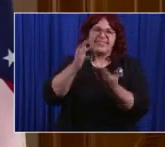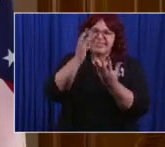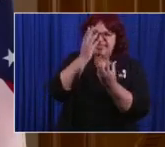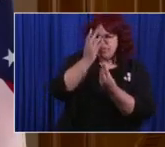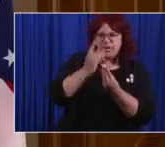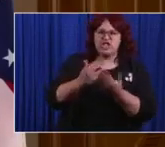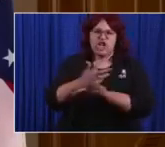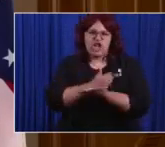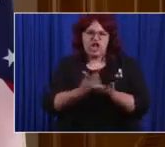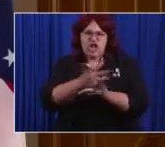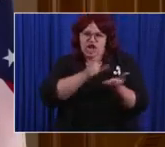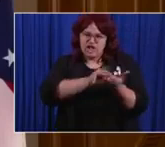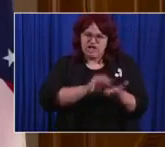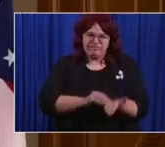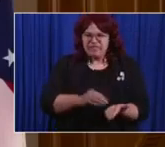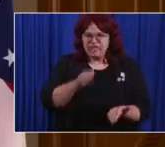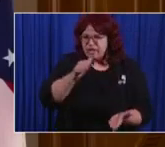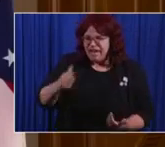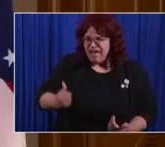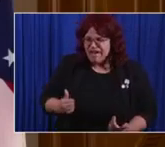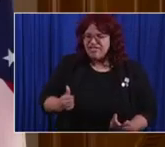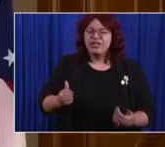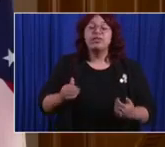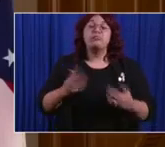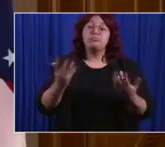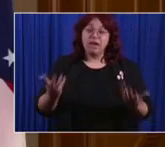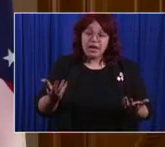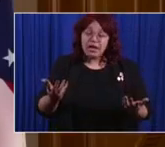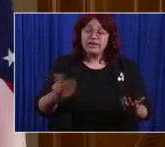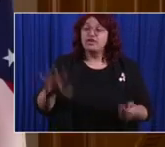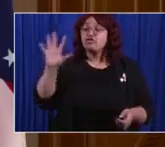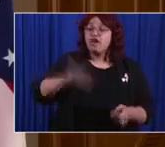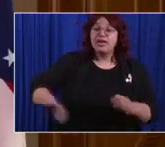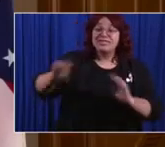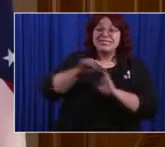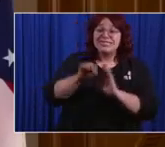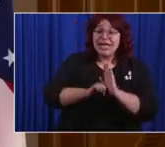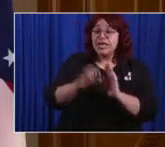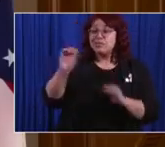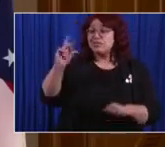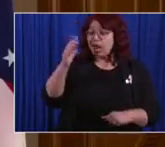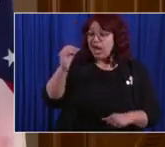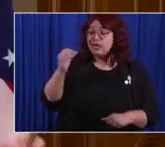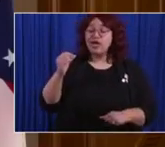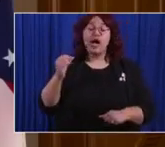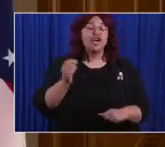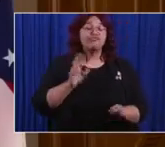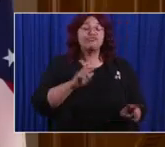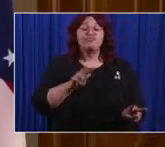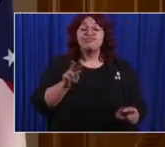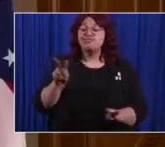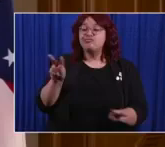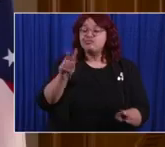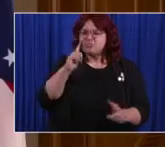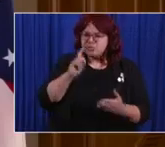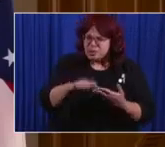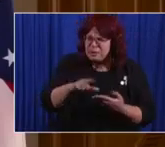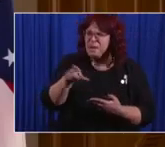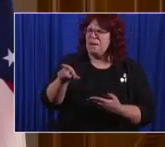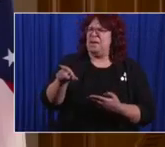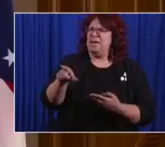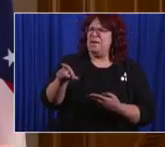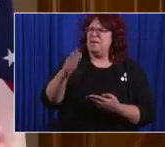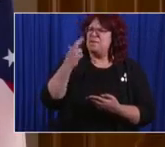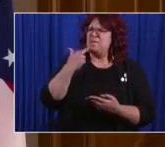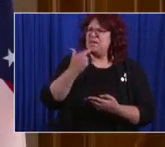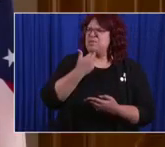Ohio, you're going to see a lot of businesses that only have drive-throughs now. You